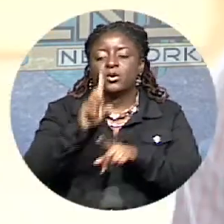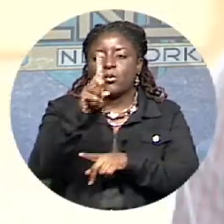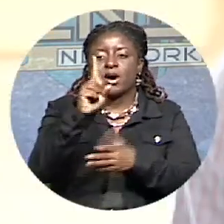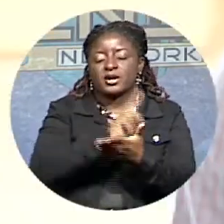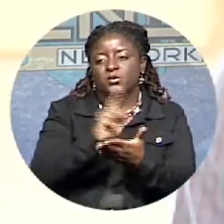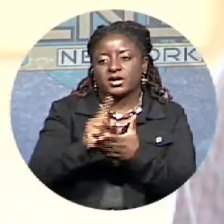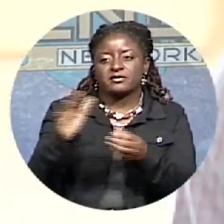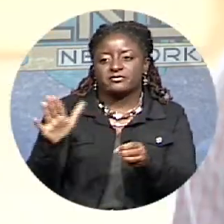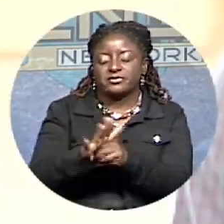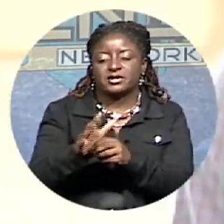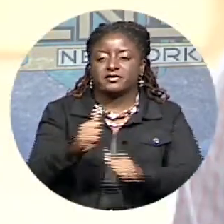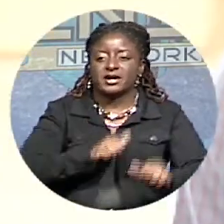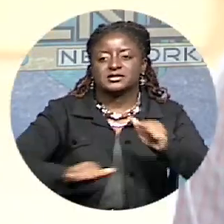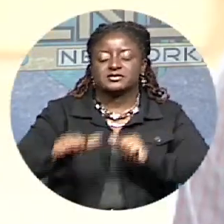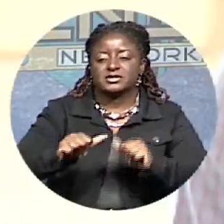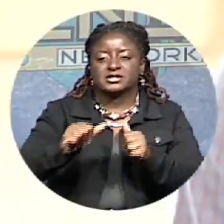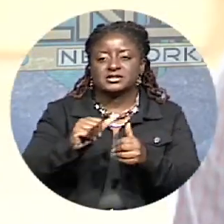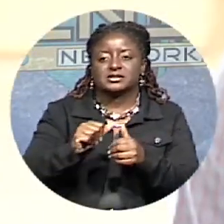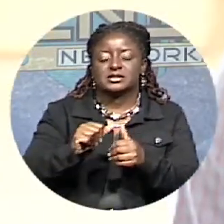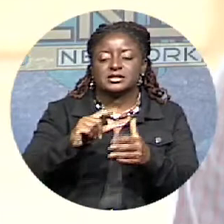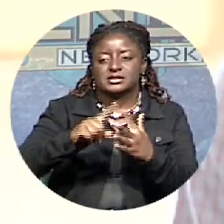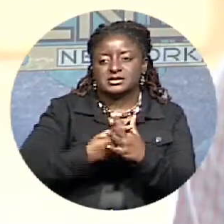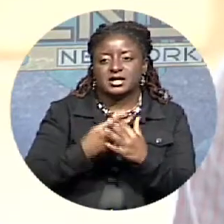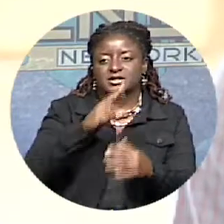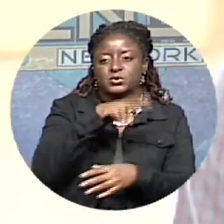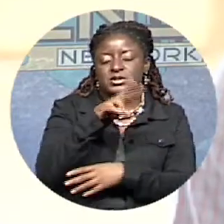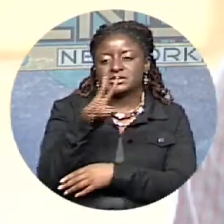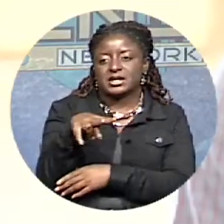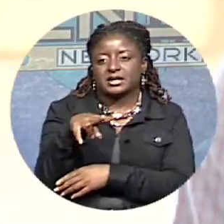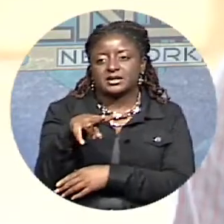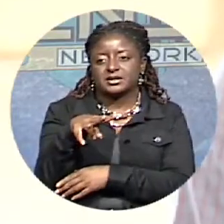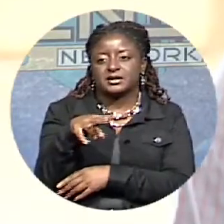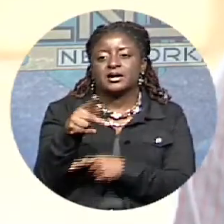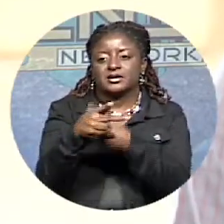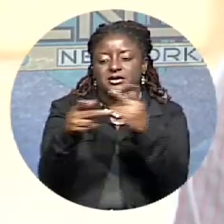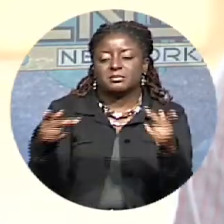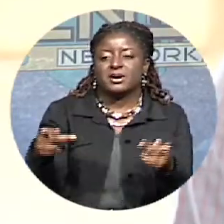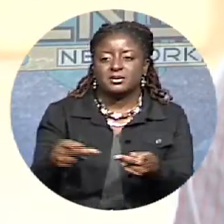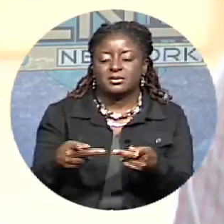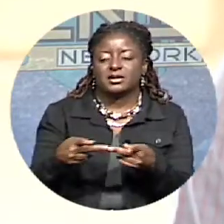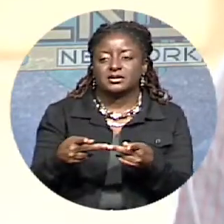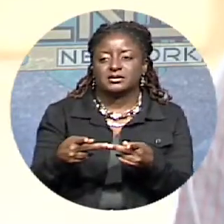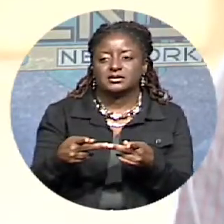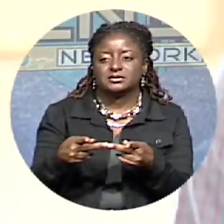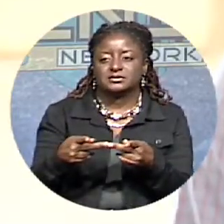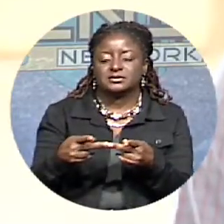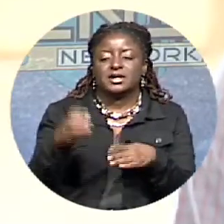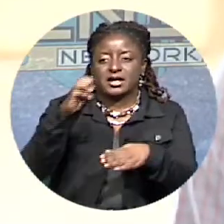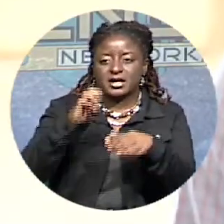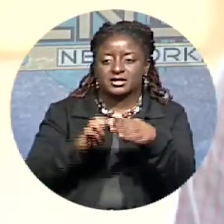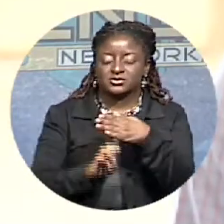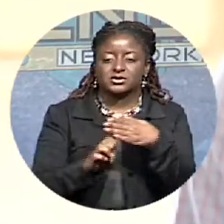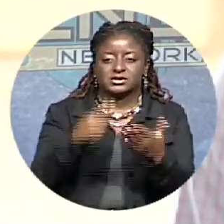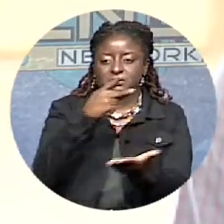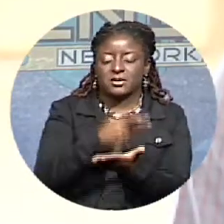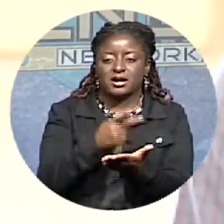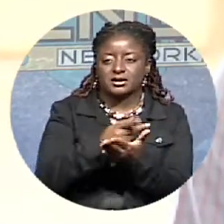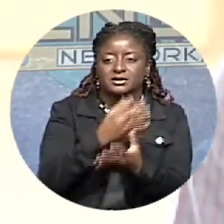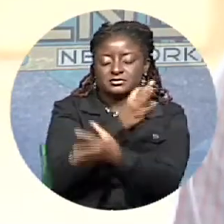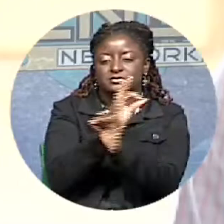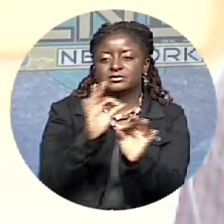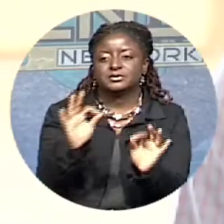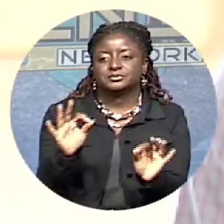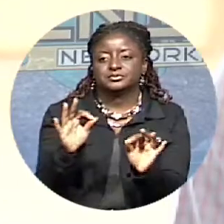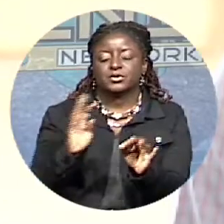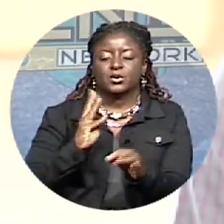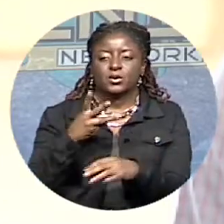activities. Next week, starting on the 22nd, the gates are open to the public. Entrance and parking will be complimentary. So